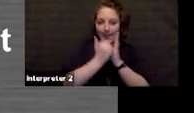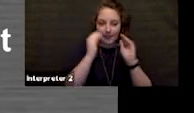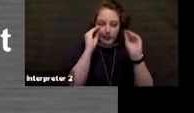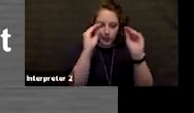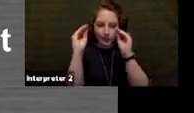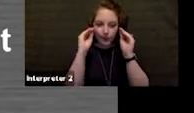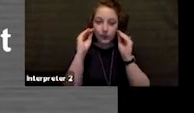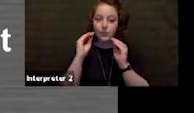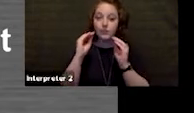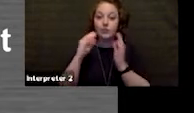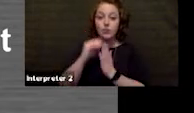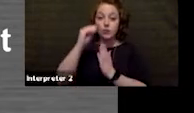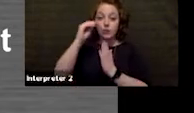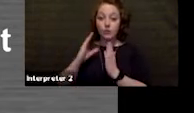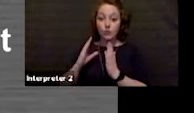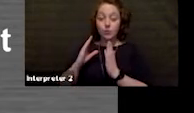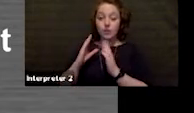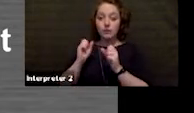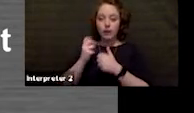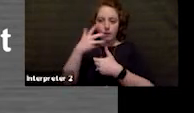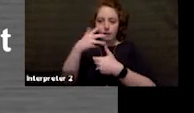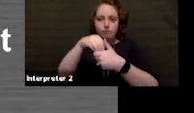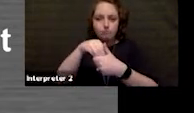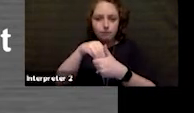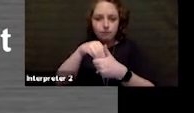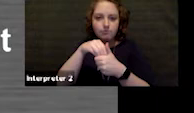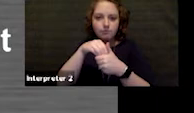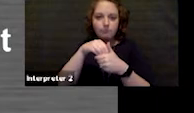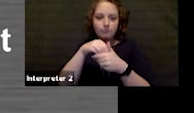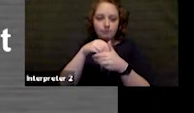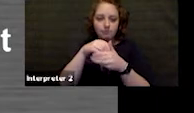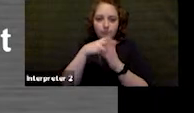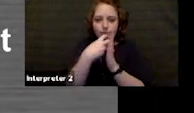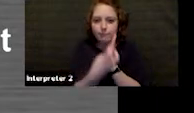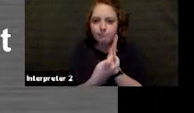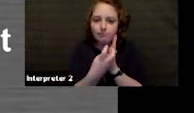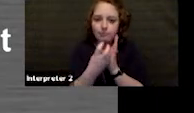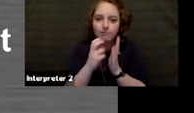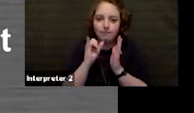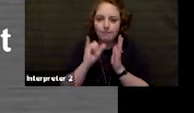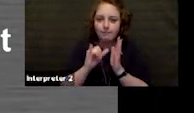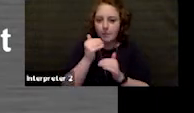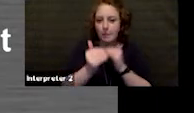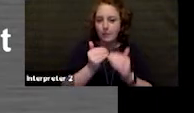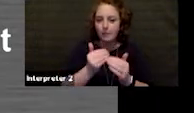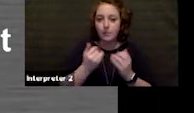way that they just currently aren't able to do.